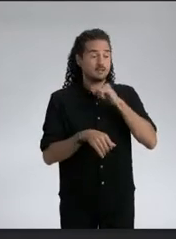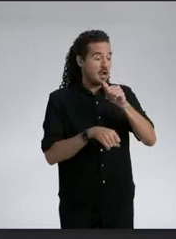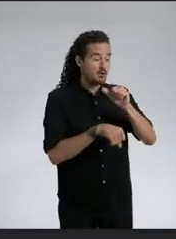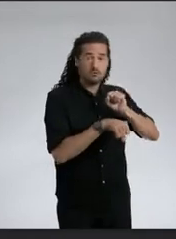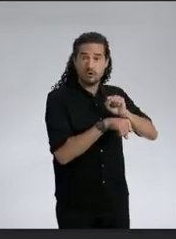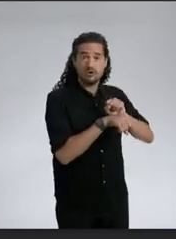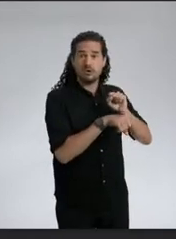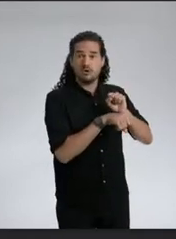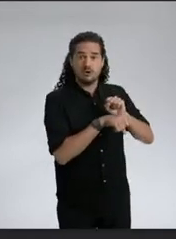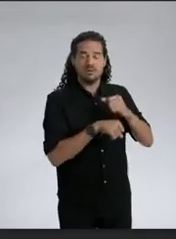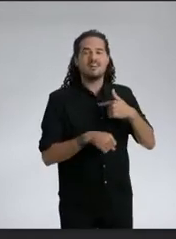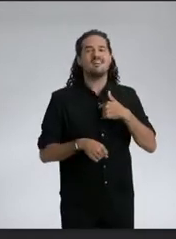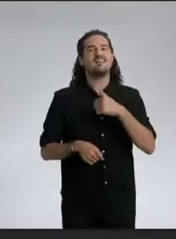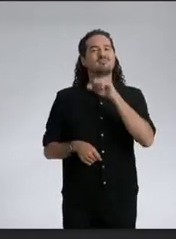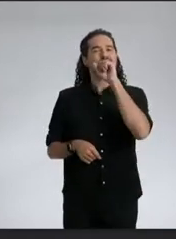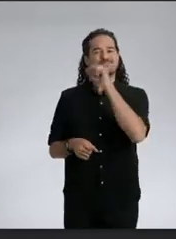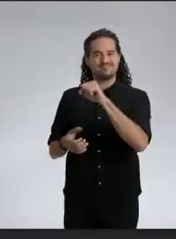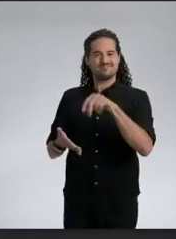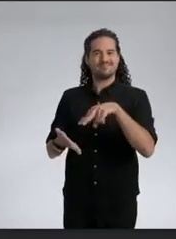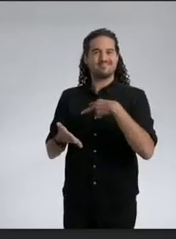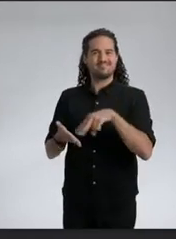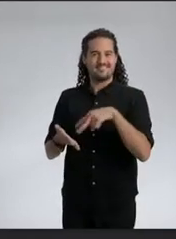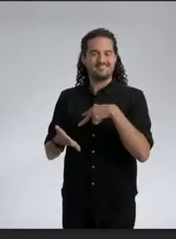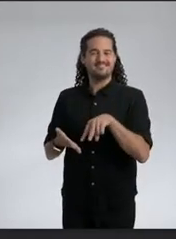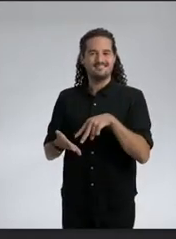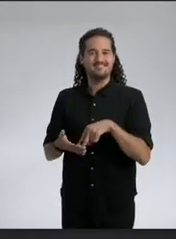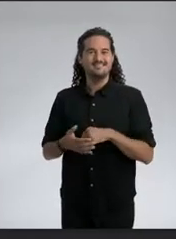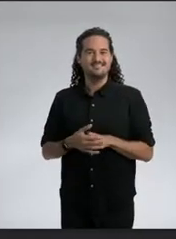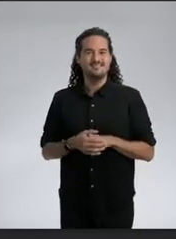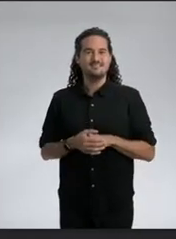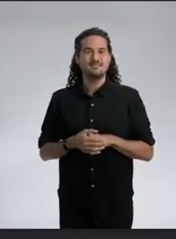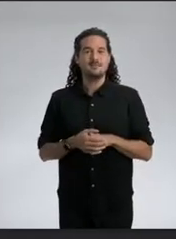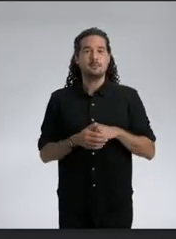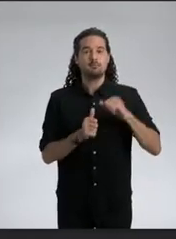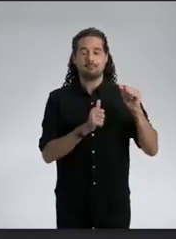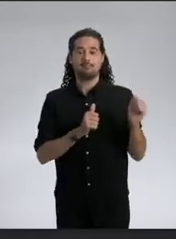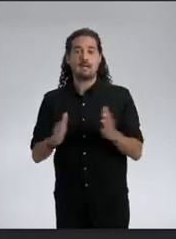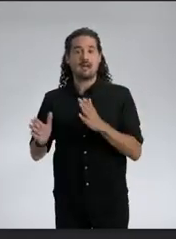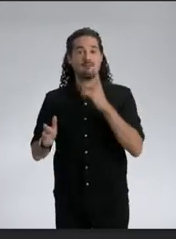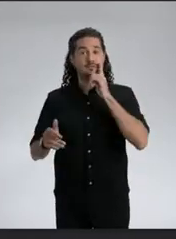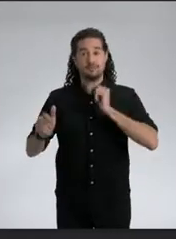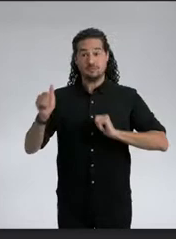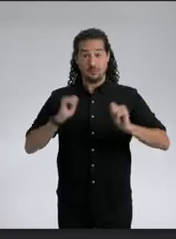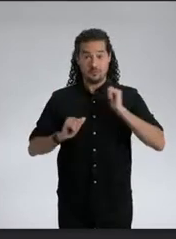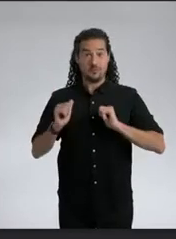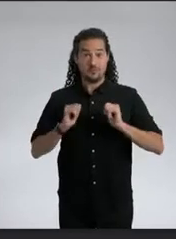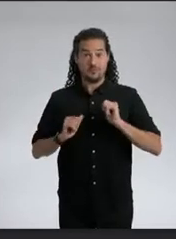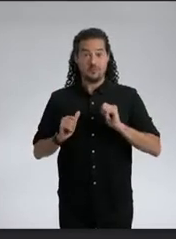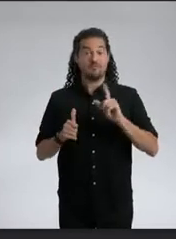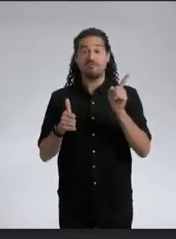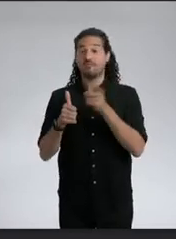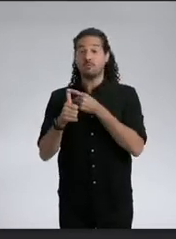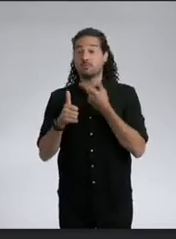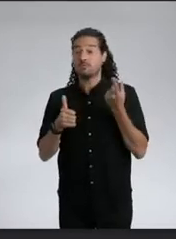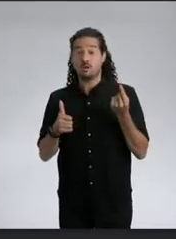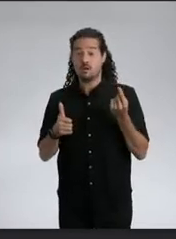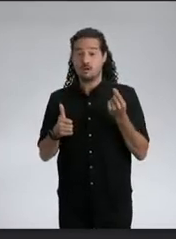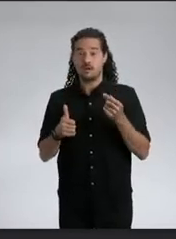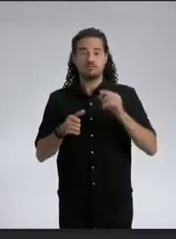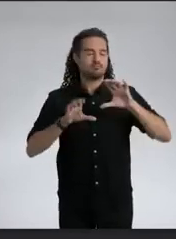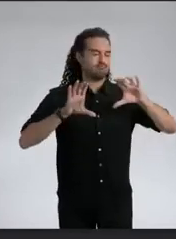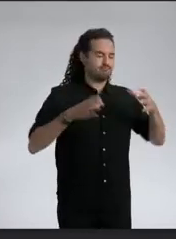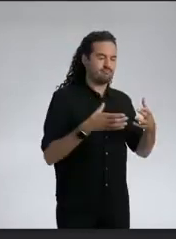I like to dance. To prepare for a show, a dance company must first warm up, the crew will fetch the scenery and props